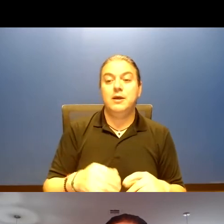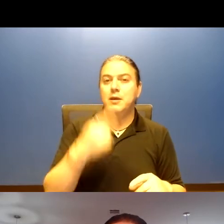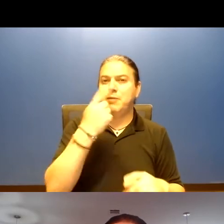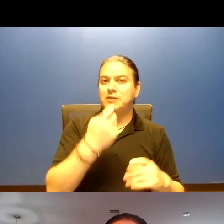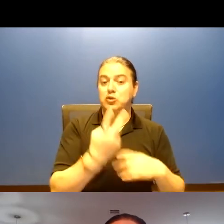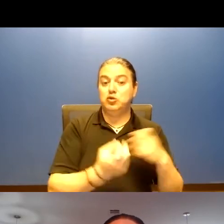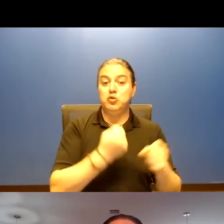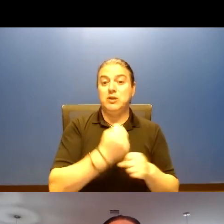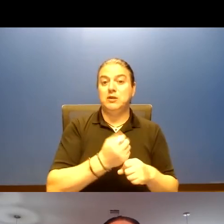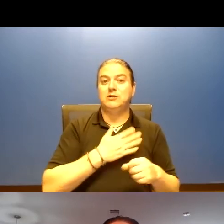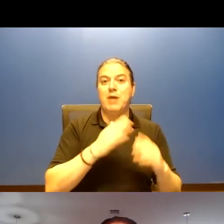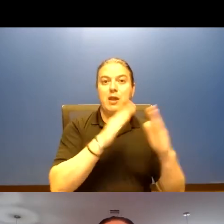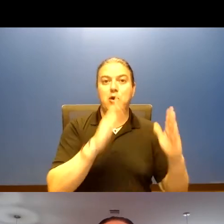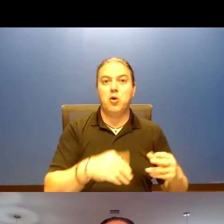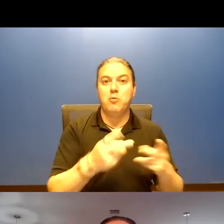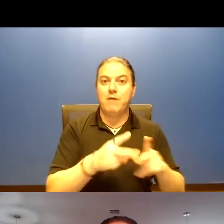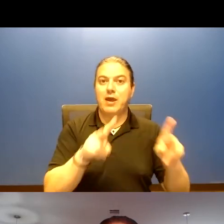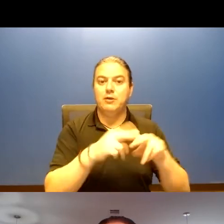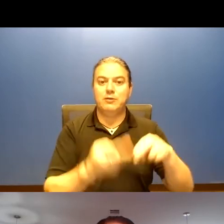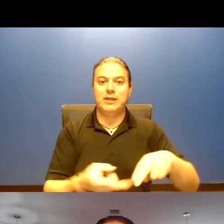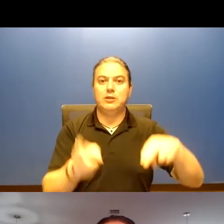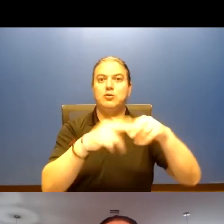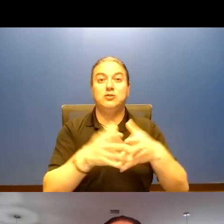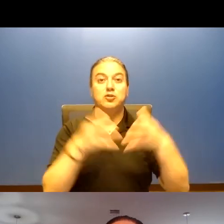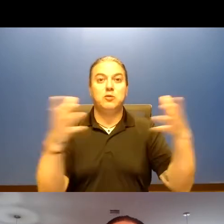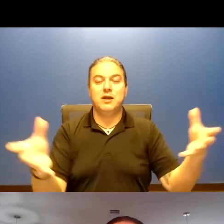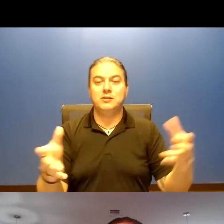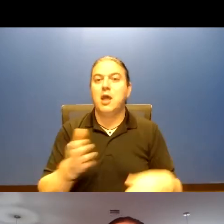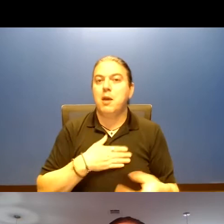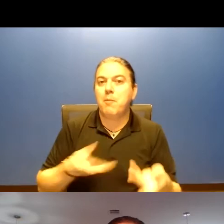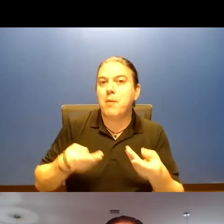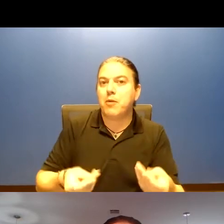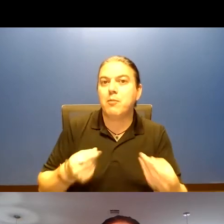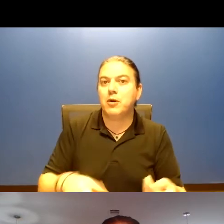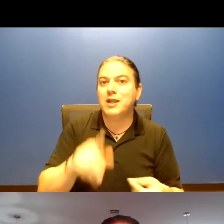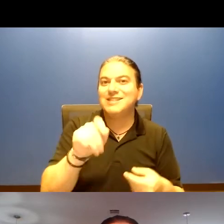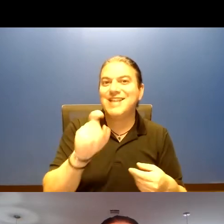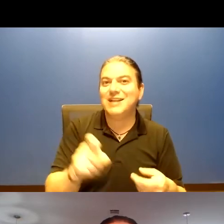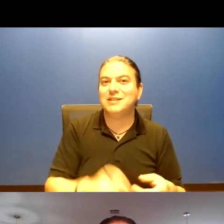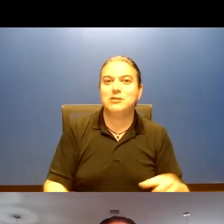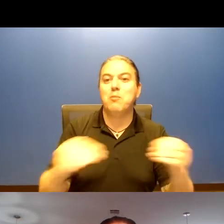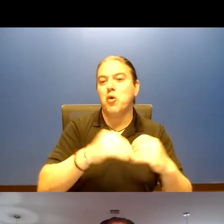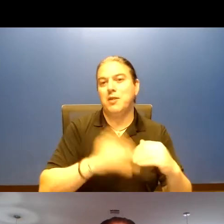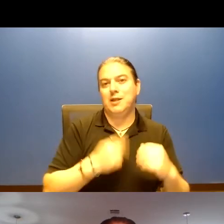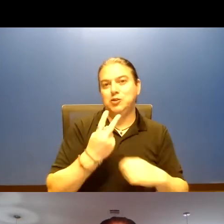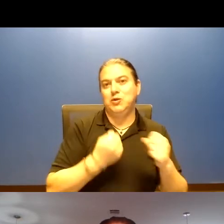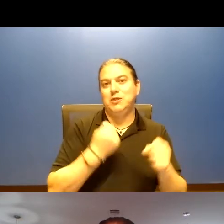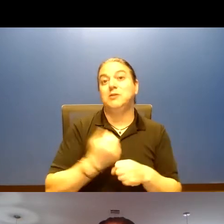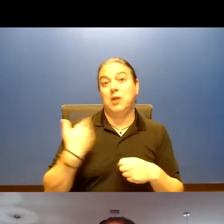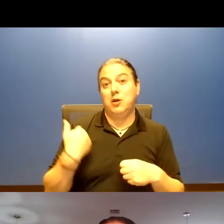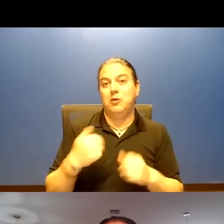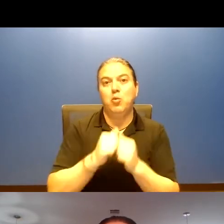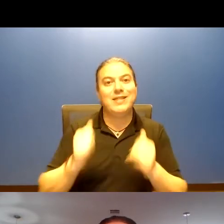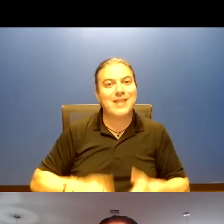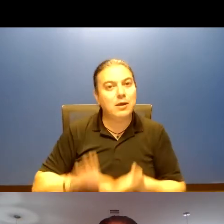went up so much that my property taxes are still more than they would have been 2 years ago without the discount. So I wanted to